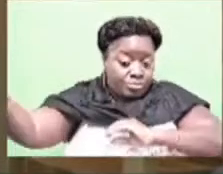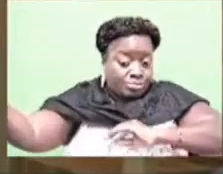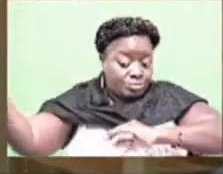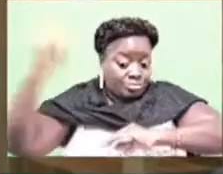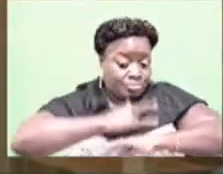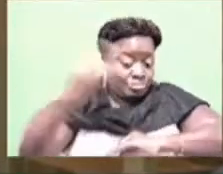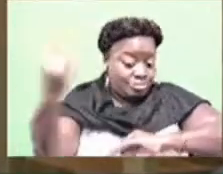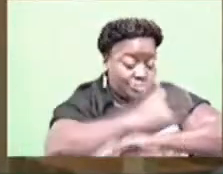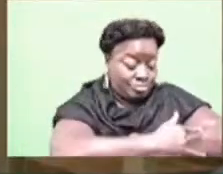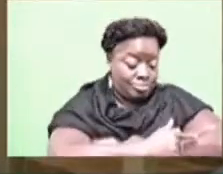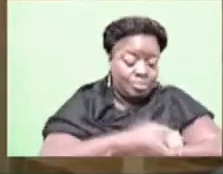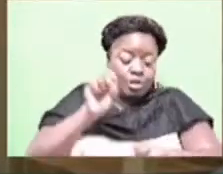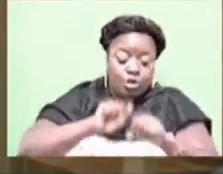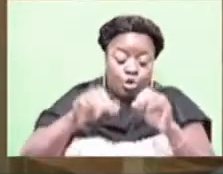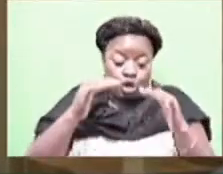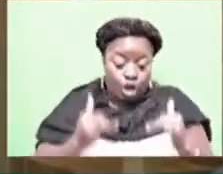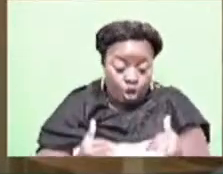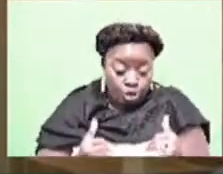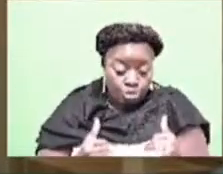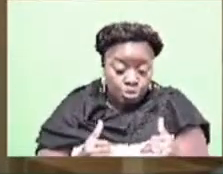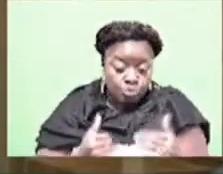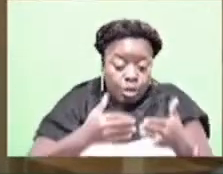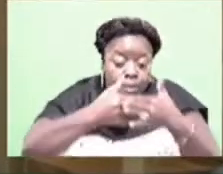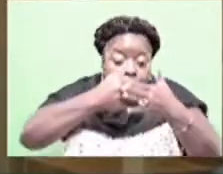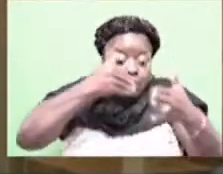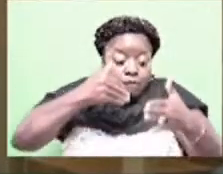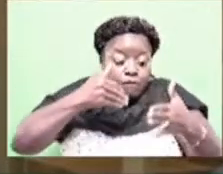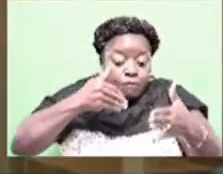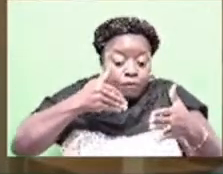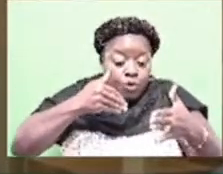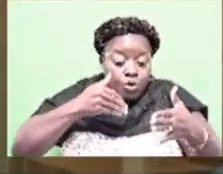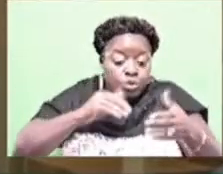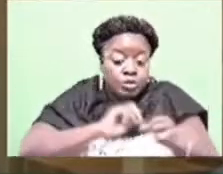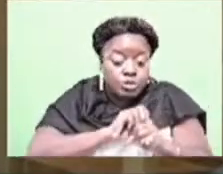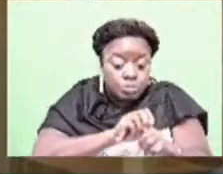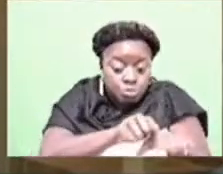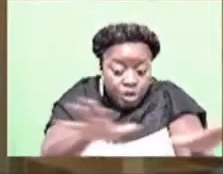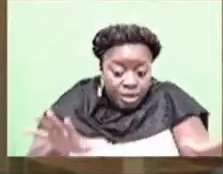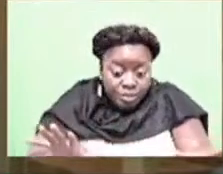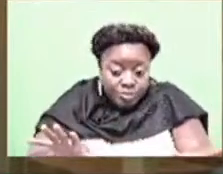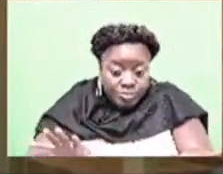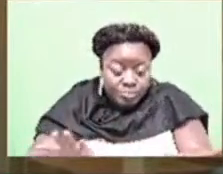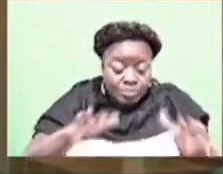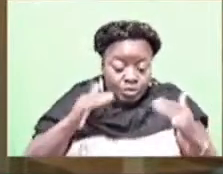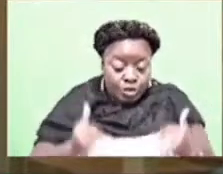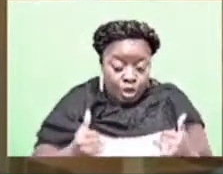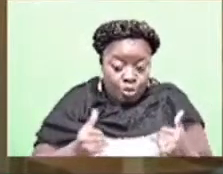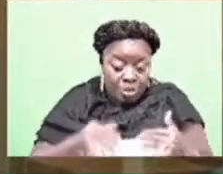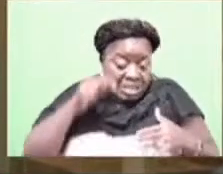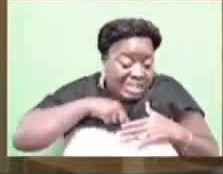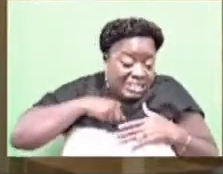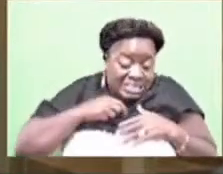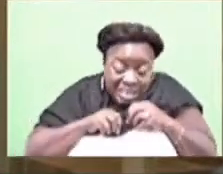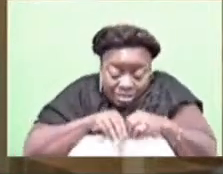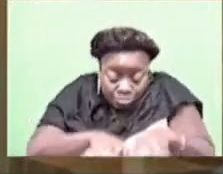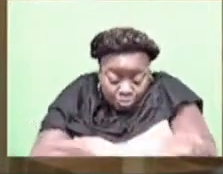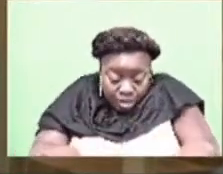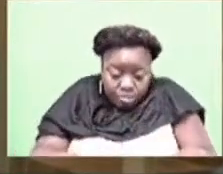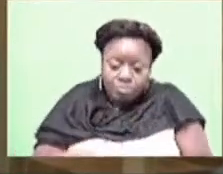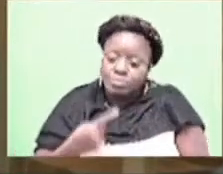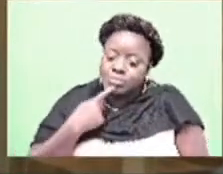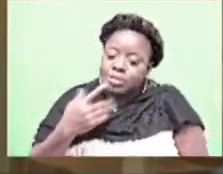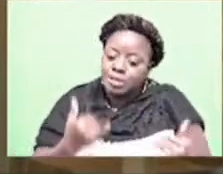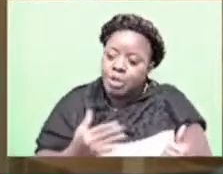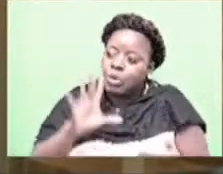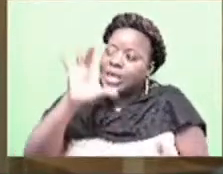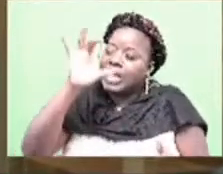about pre-symptomatic spread, asymptomatic spread, tells us now, with 8 months